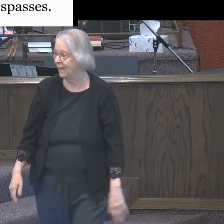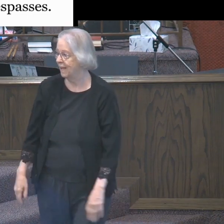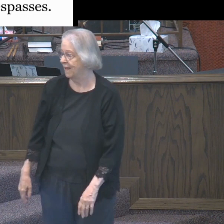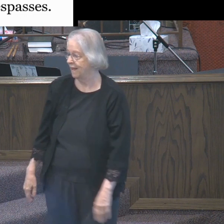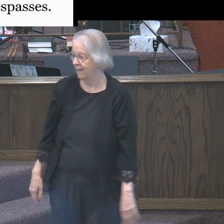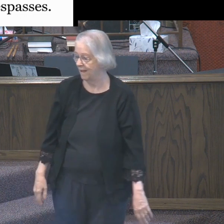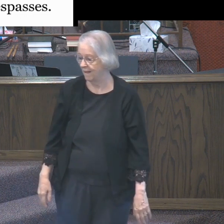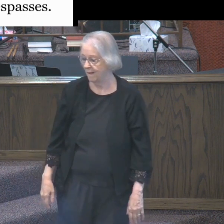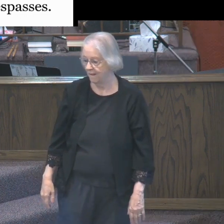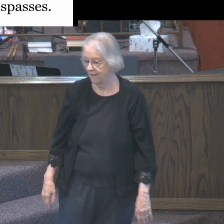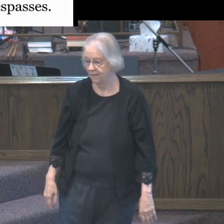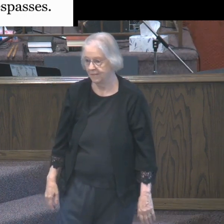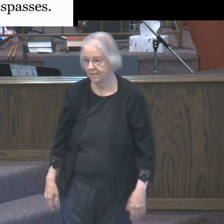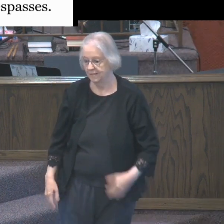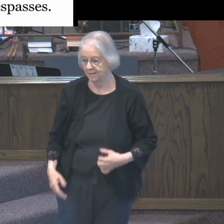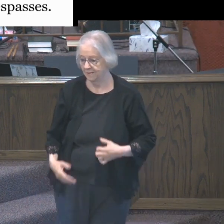The Lord's Prayer,